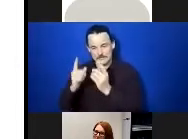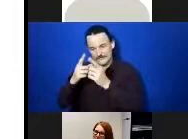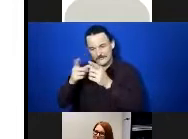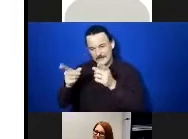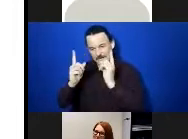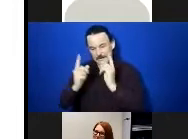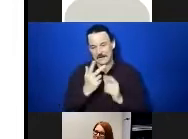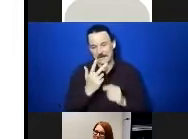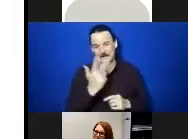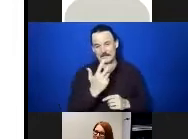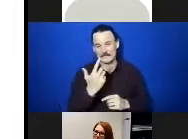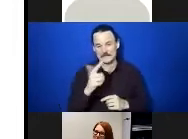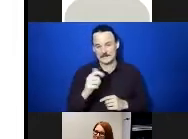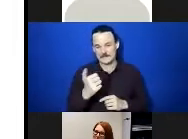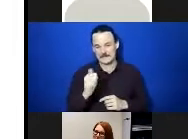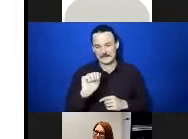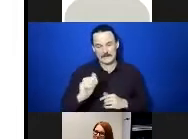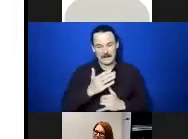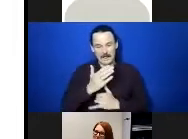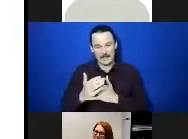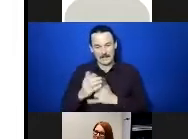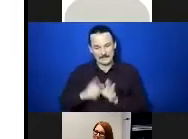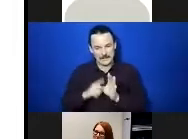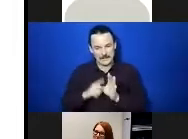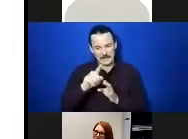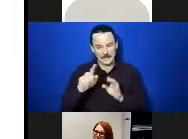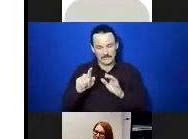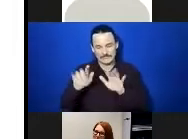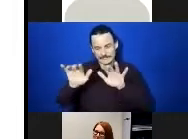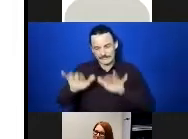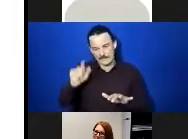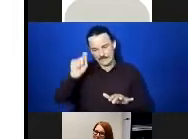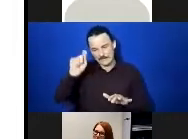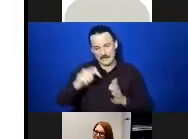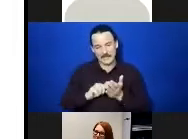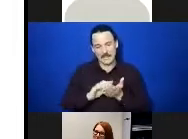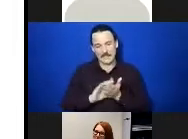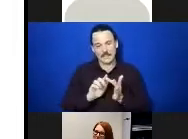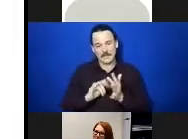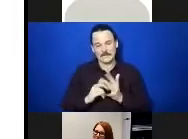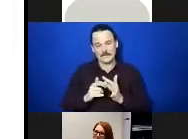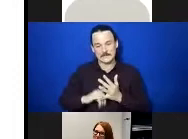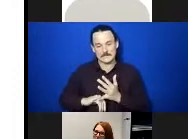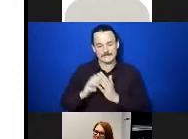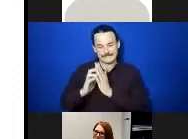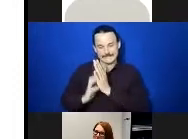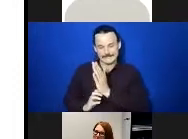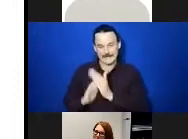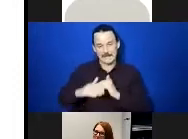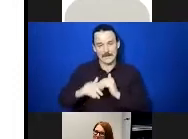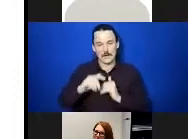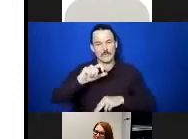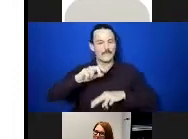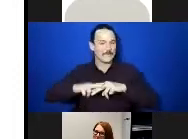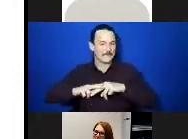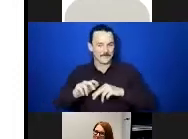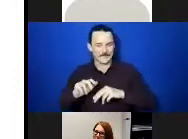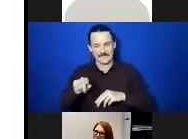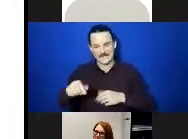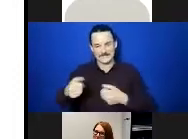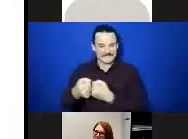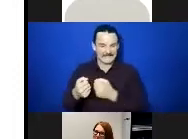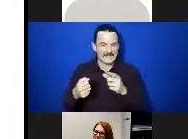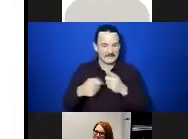he wrote a thesis on the effects of chloroform. Needless to say, he became very familiar with this